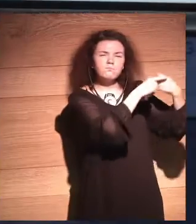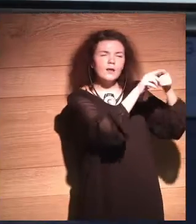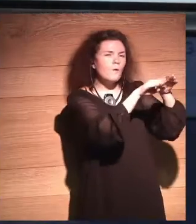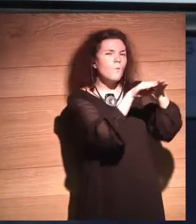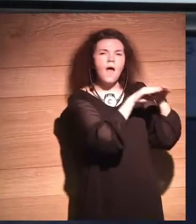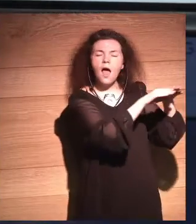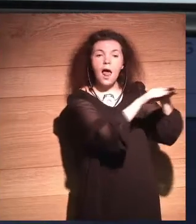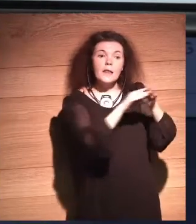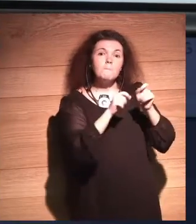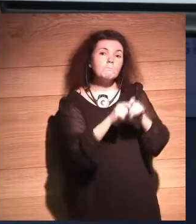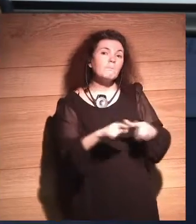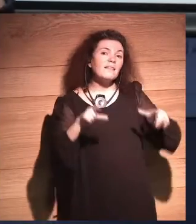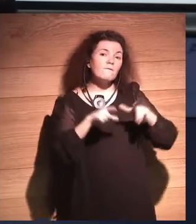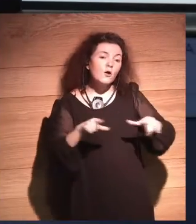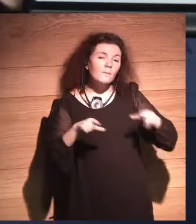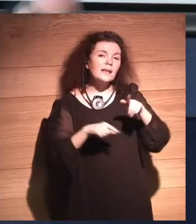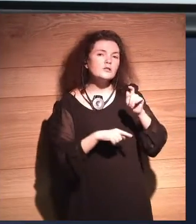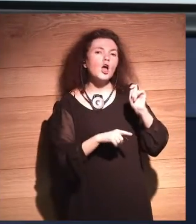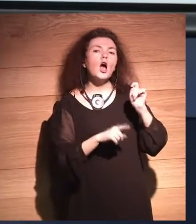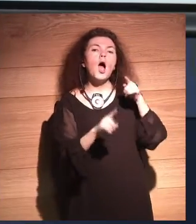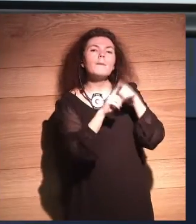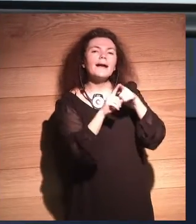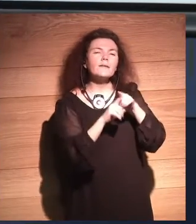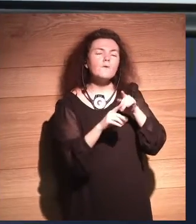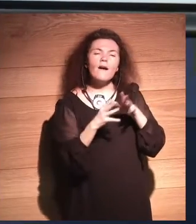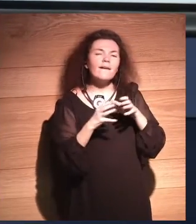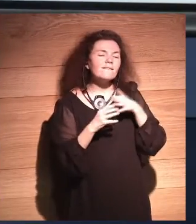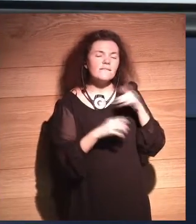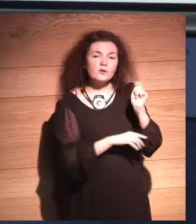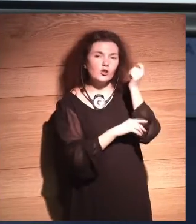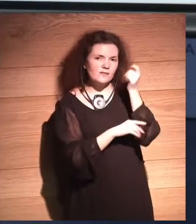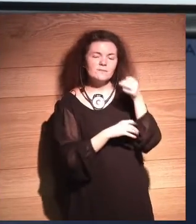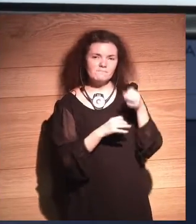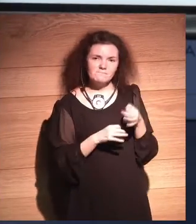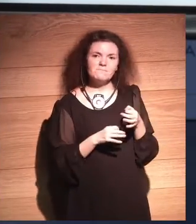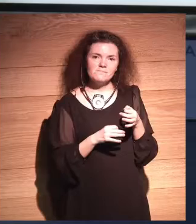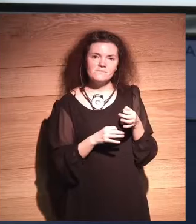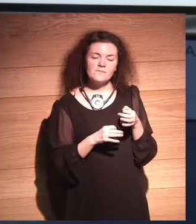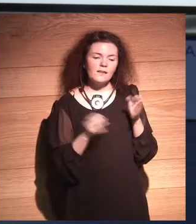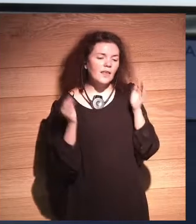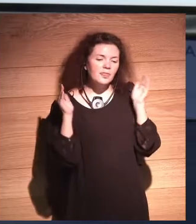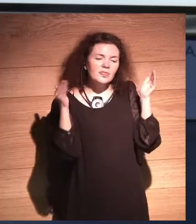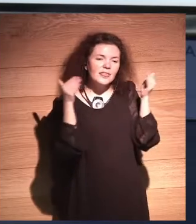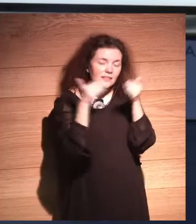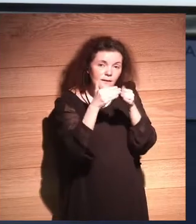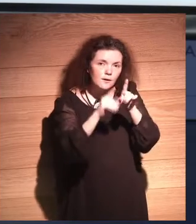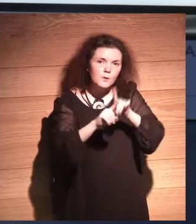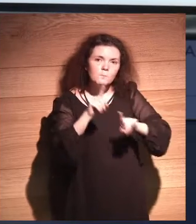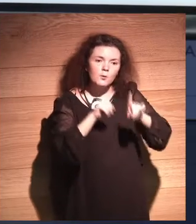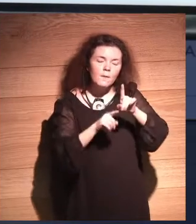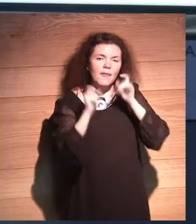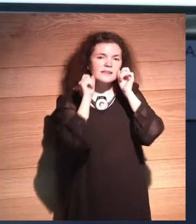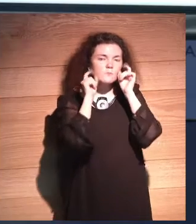our desired goal. That is to say, whether it's to spot the problem, develop the solution, evaluate what we've